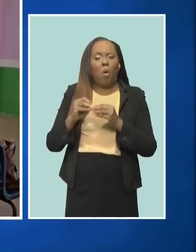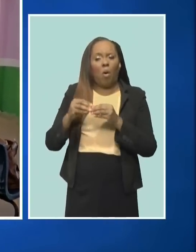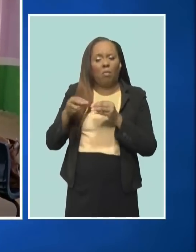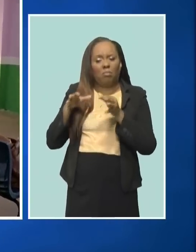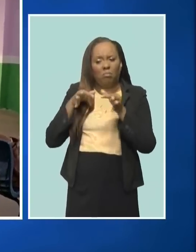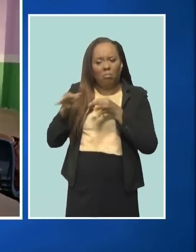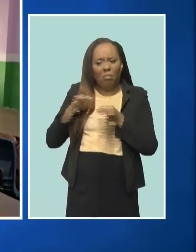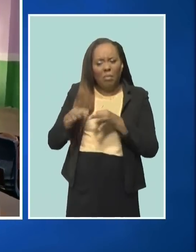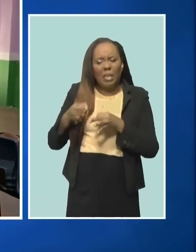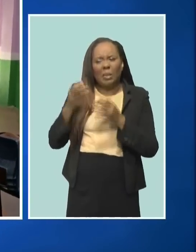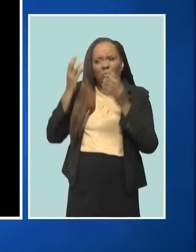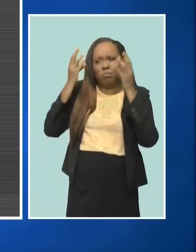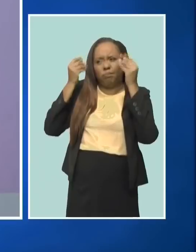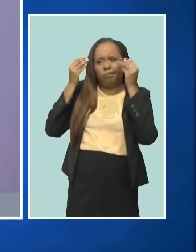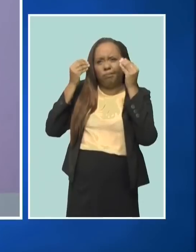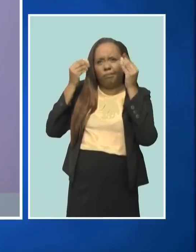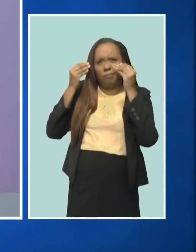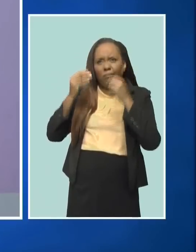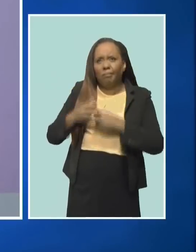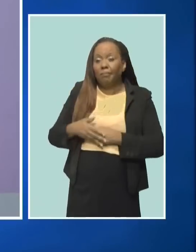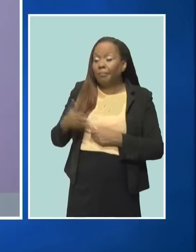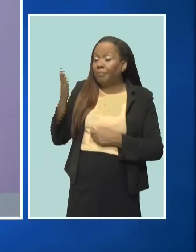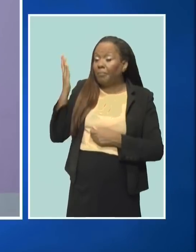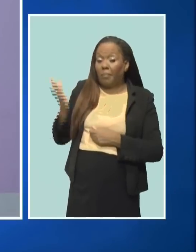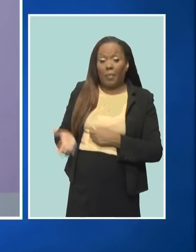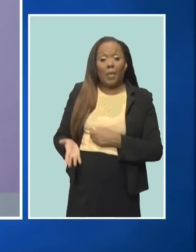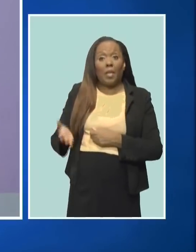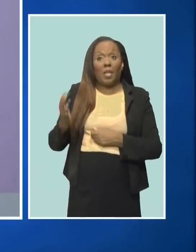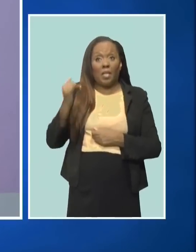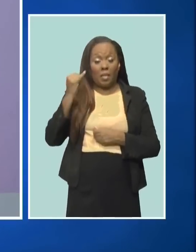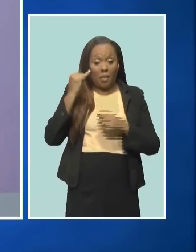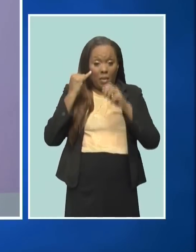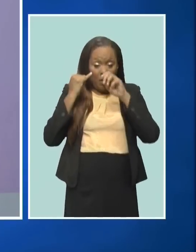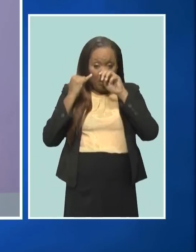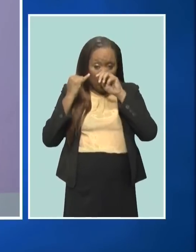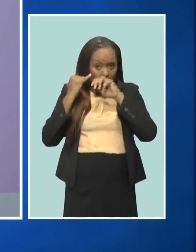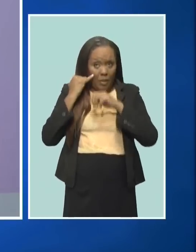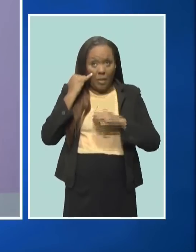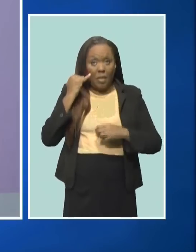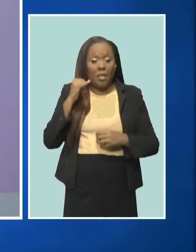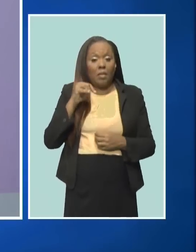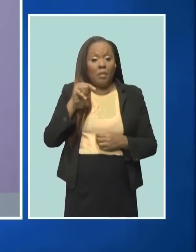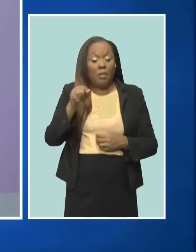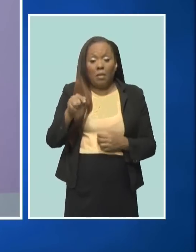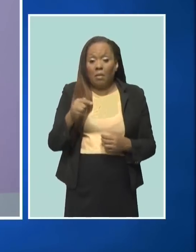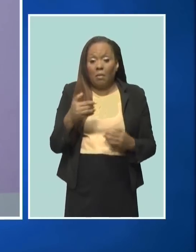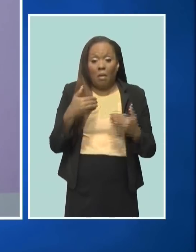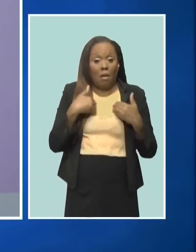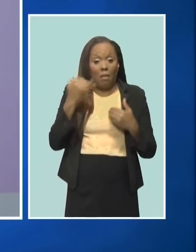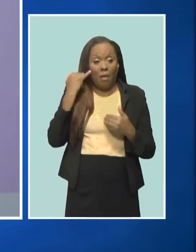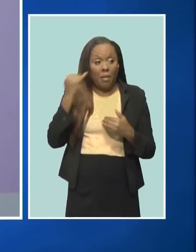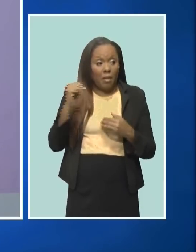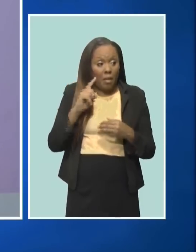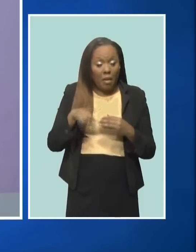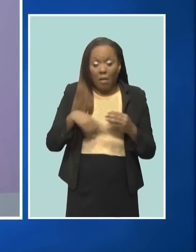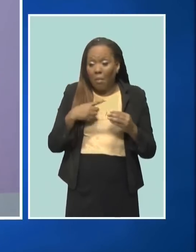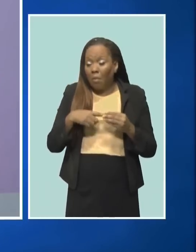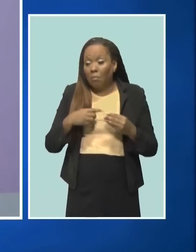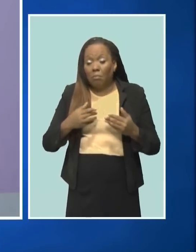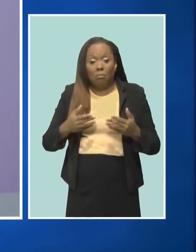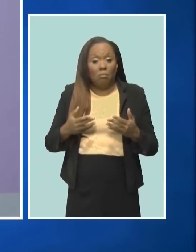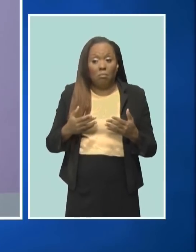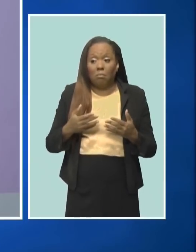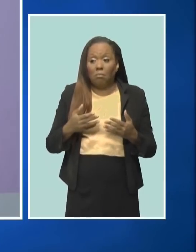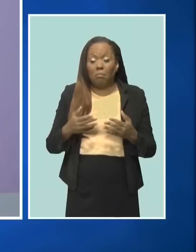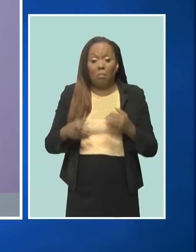consideration. We want everybody who has a reason to make a comment on there to come forward and make a comment. The farmers have already made